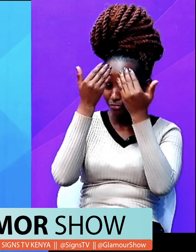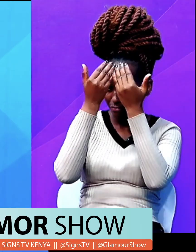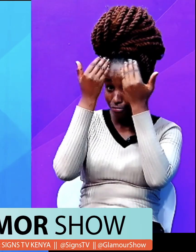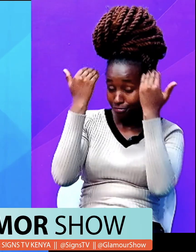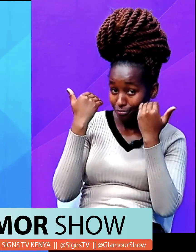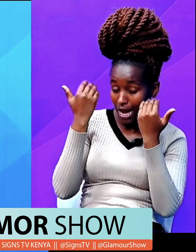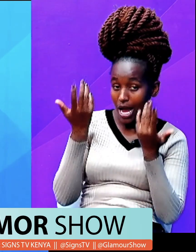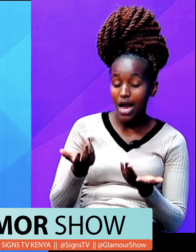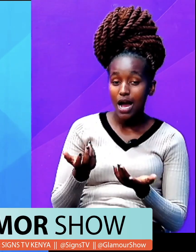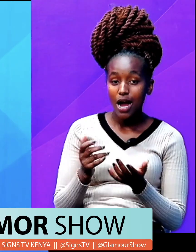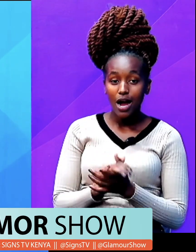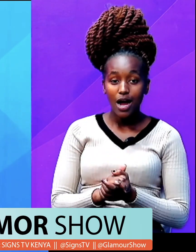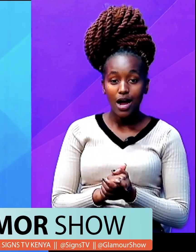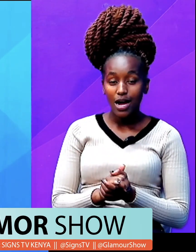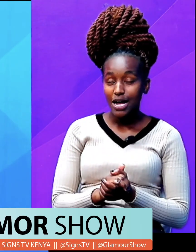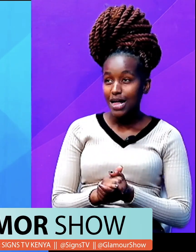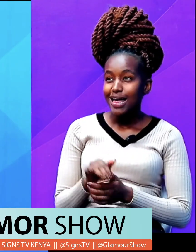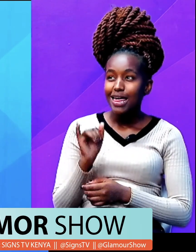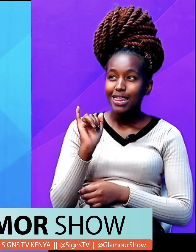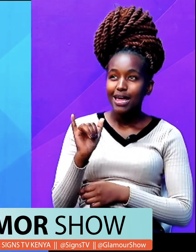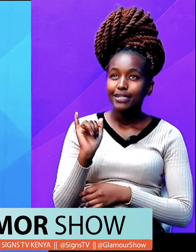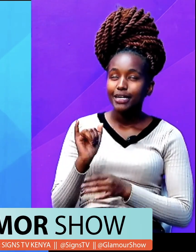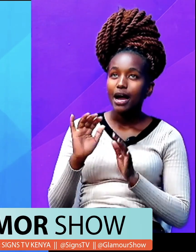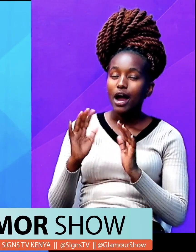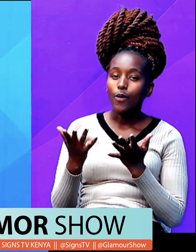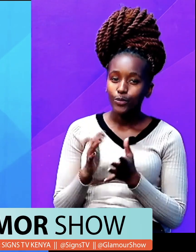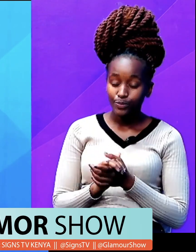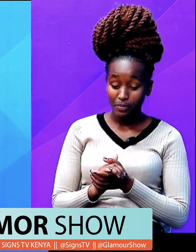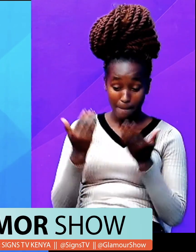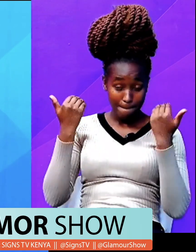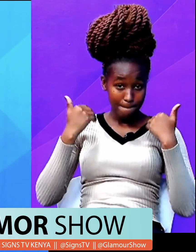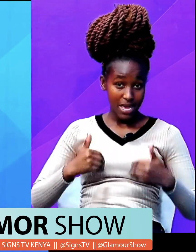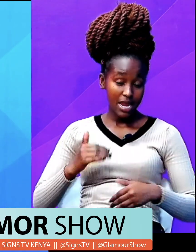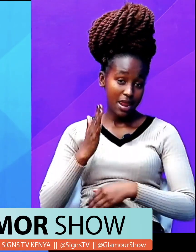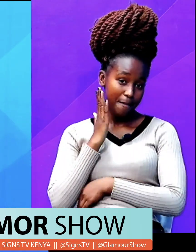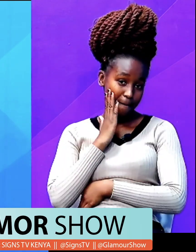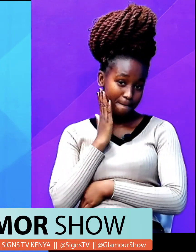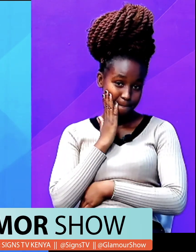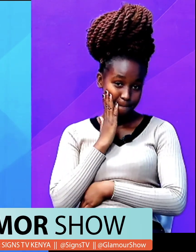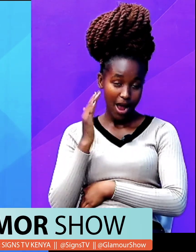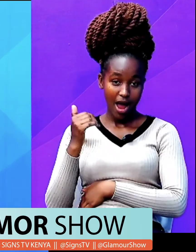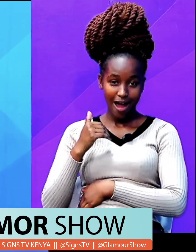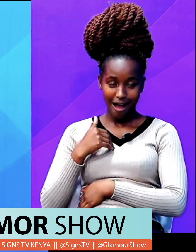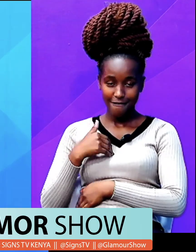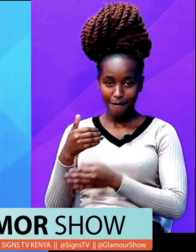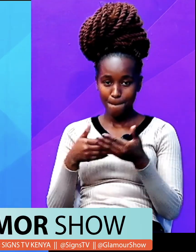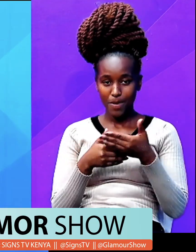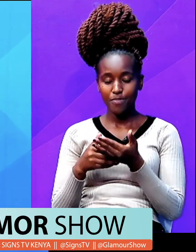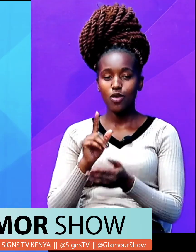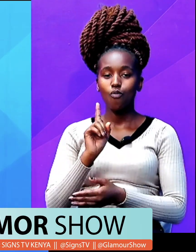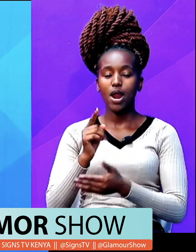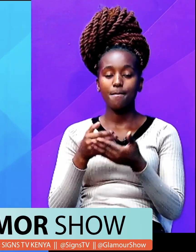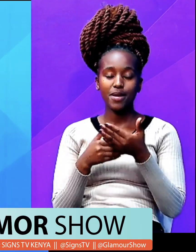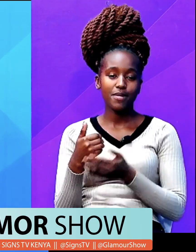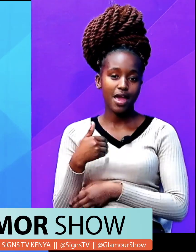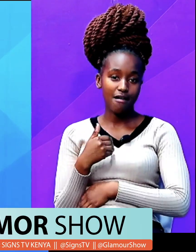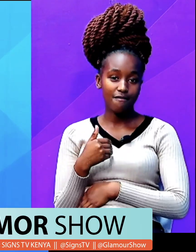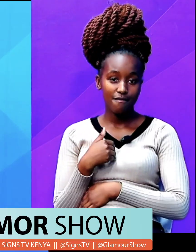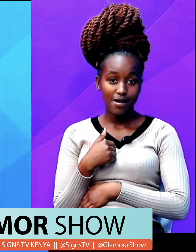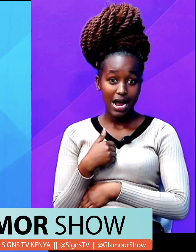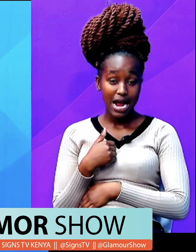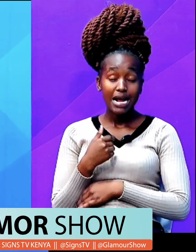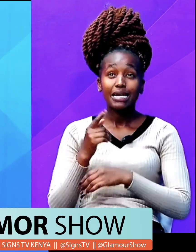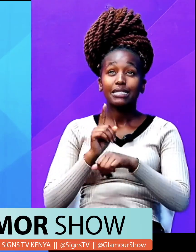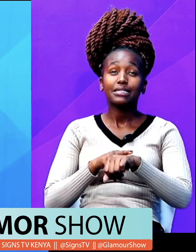that one is something. I'm a mom. I'm a mom of one. So during my